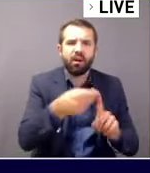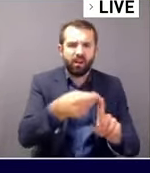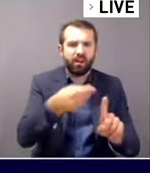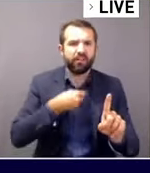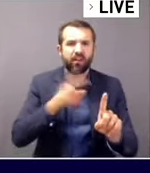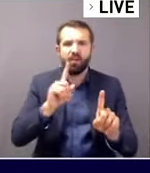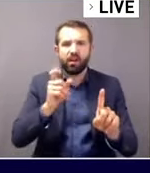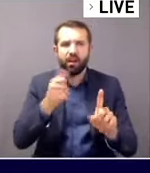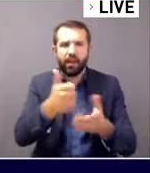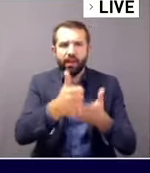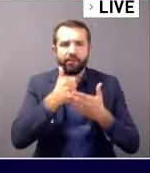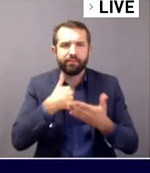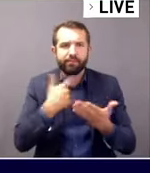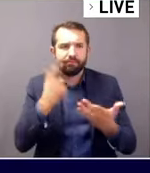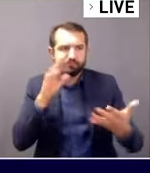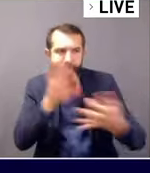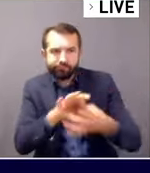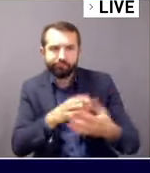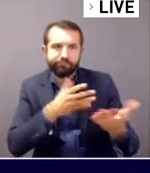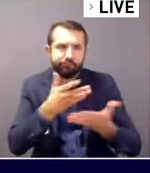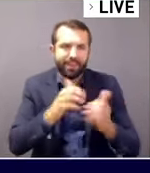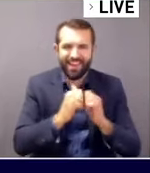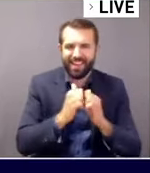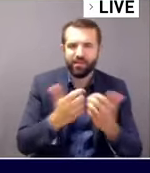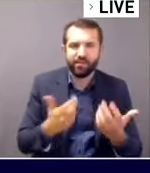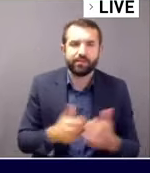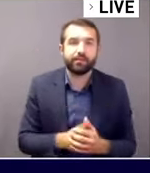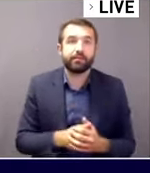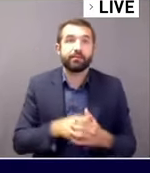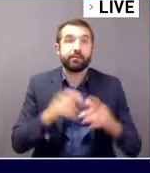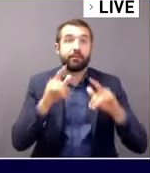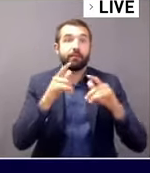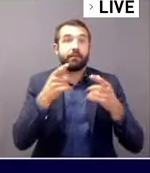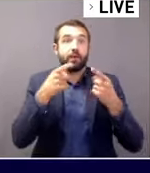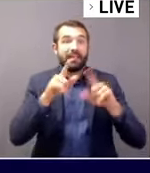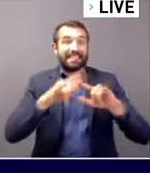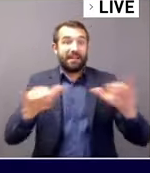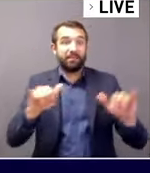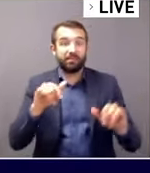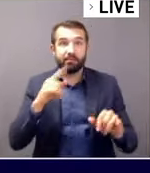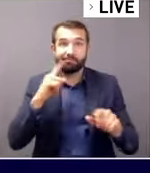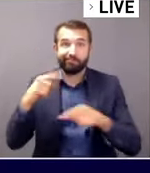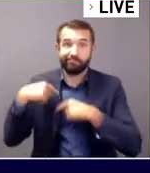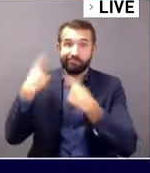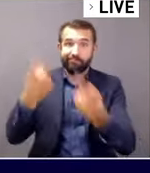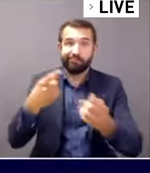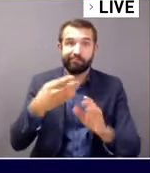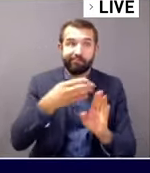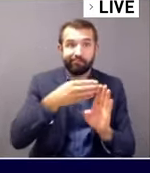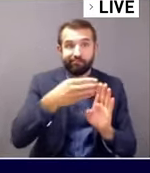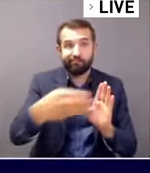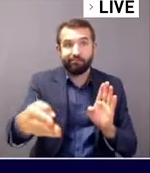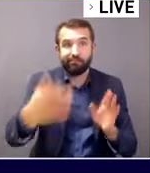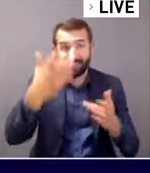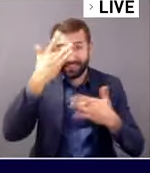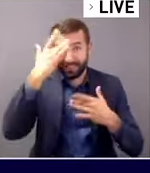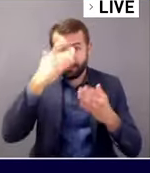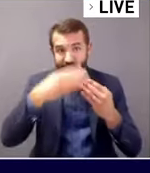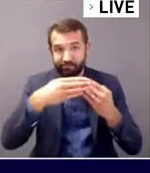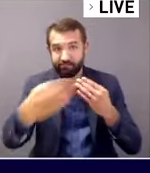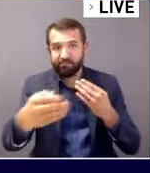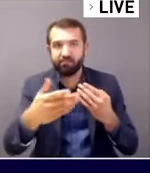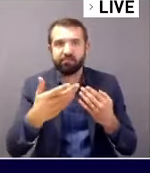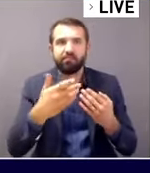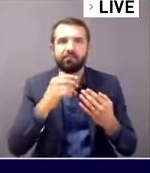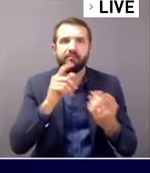the disease. But the epidemiologist will also talk to you about who you were in contact with after you got